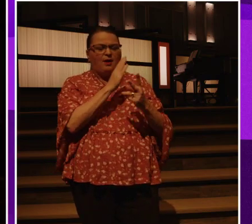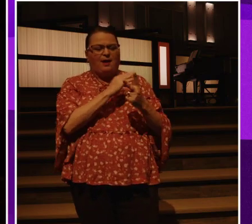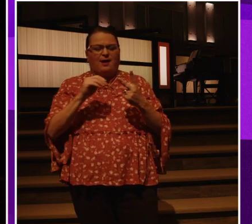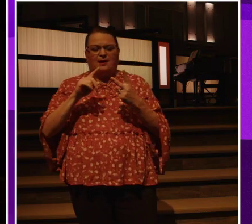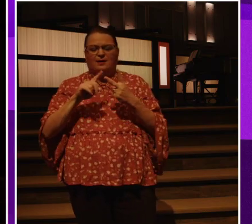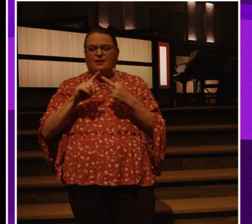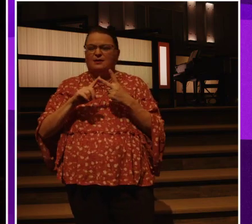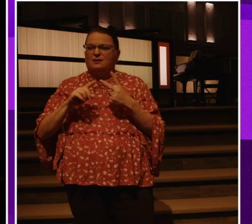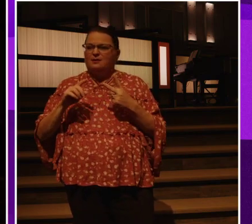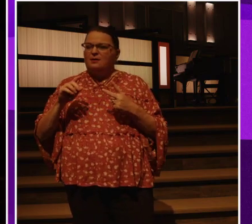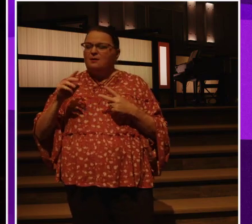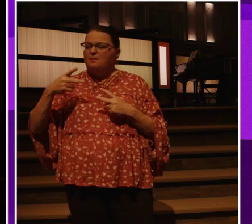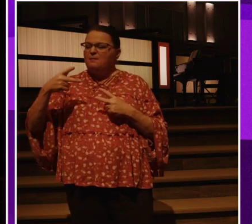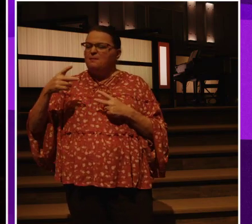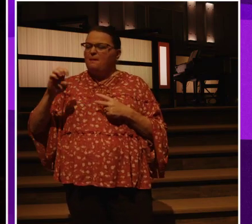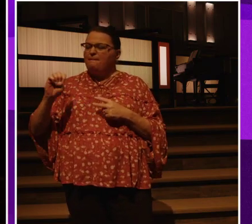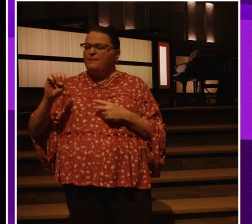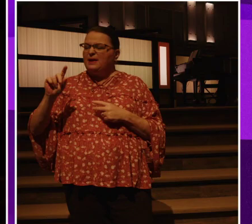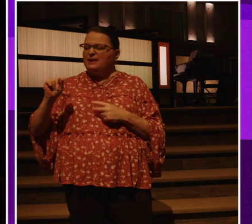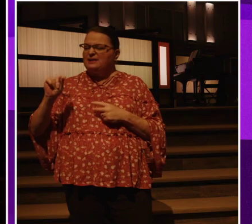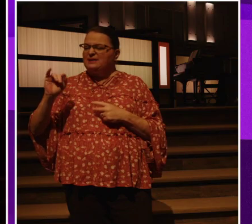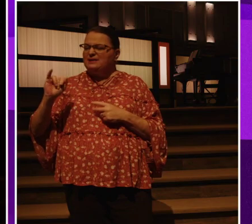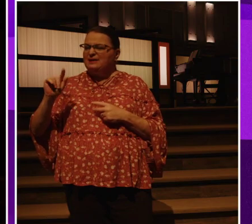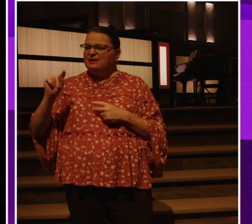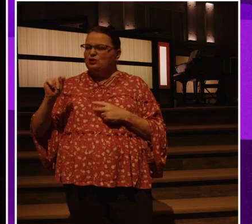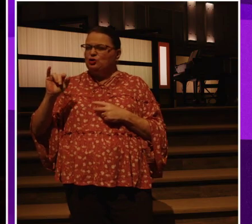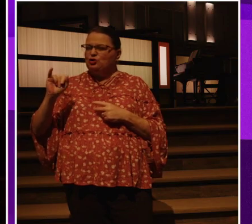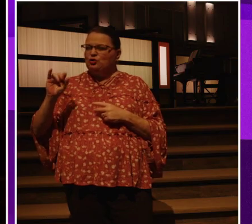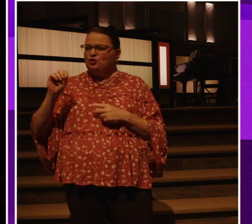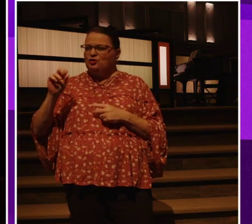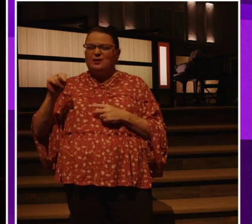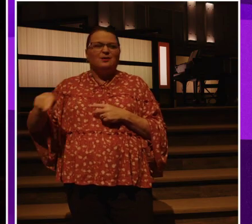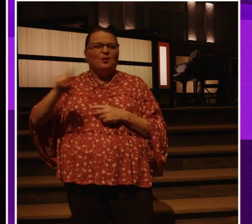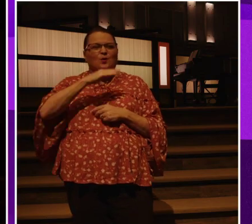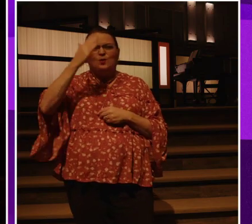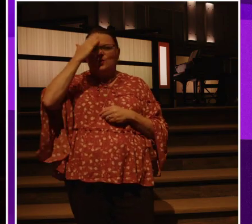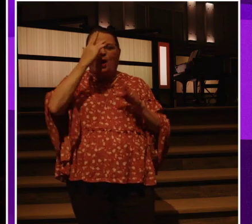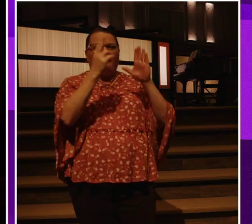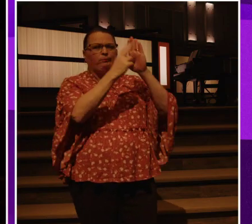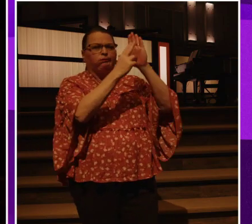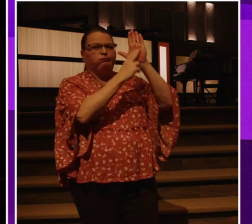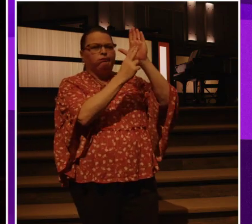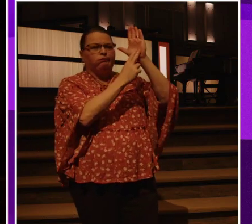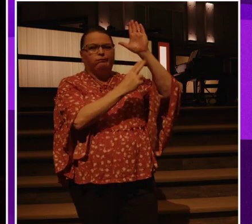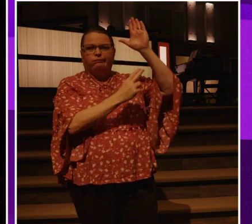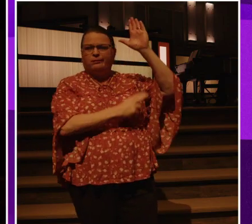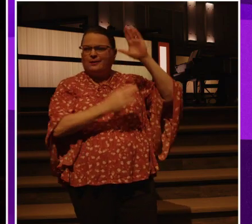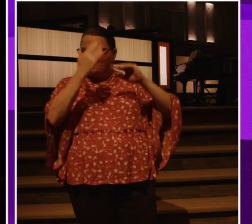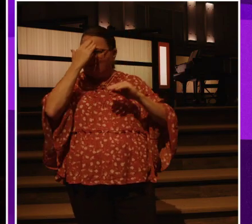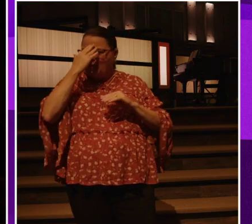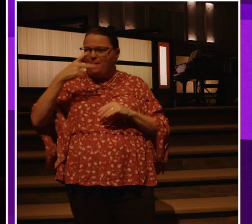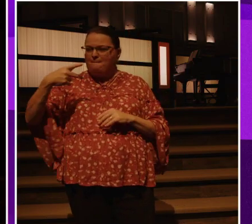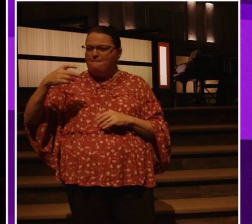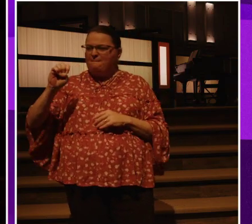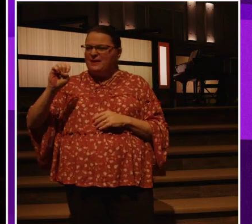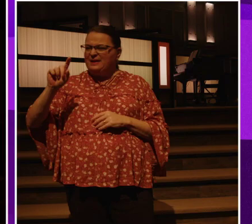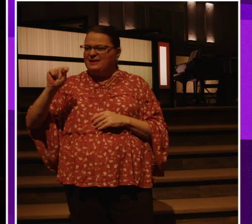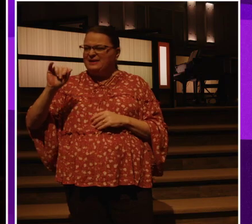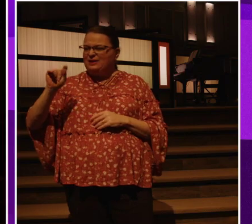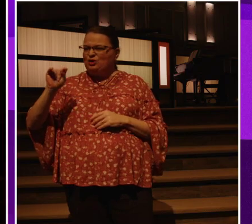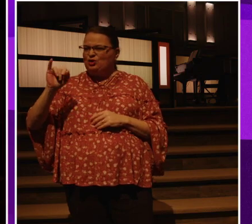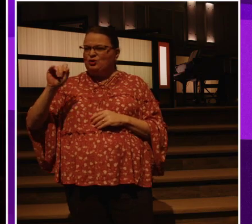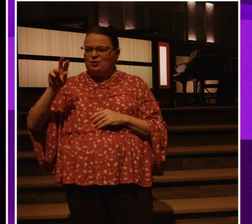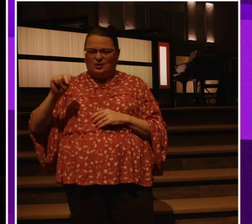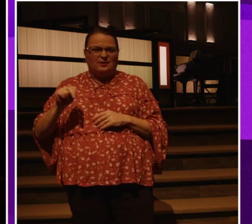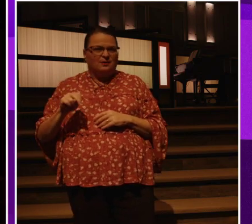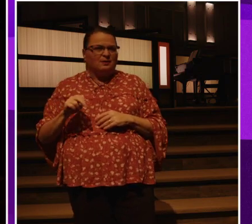petition. You know what a petition is. Maybe some of you in years past have signed a document that